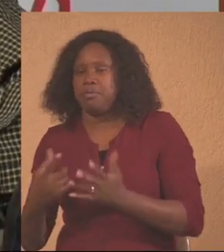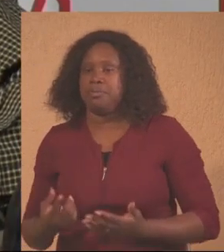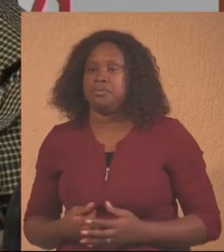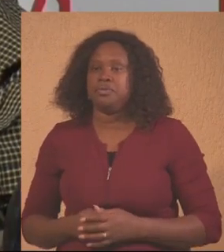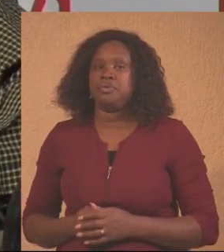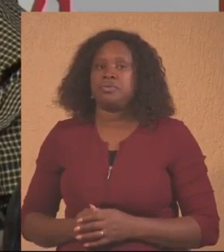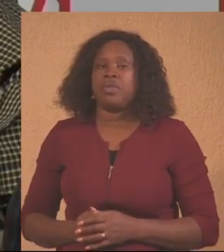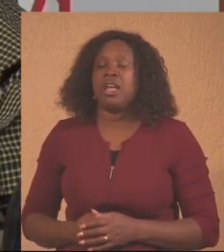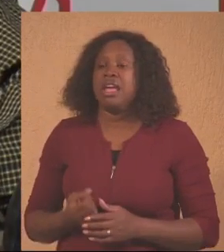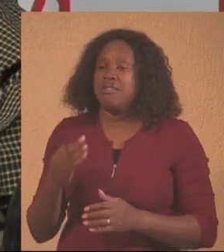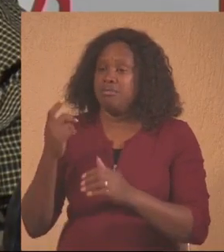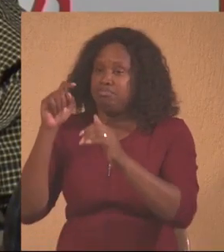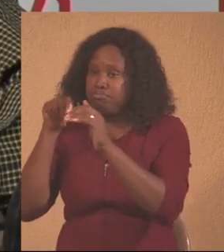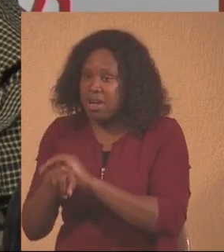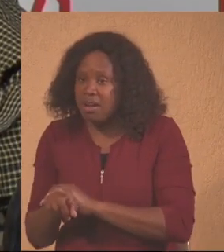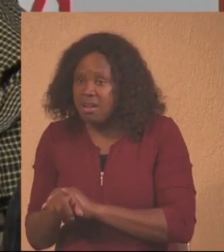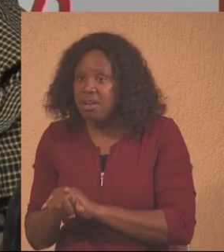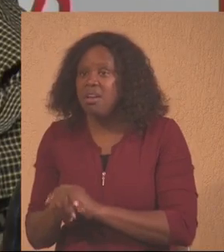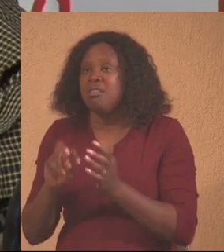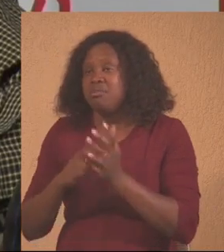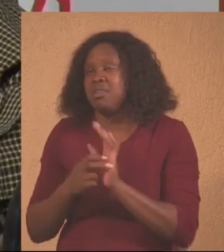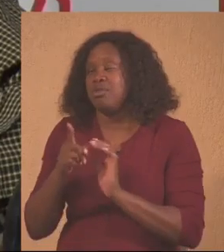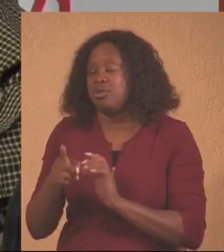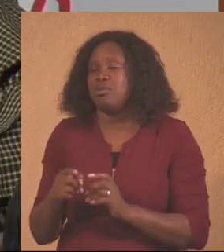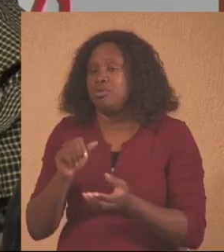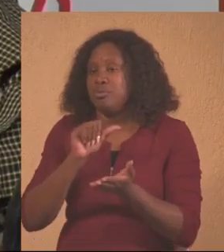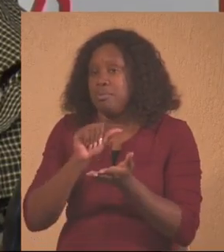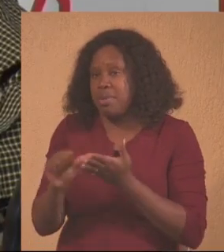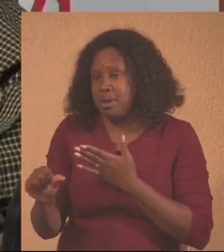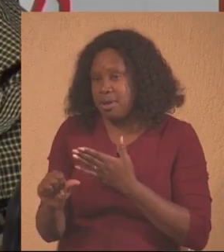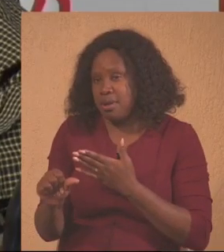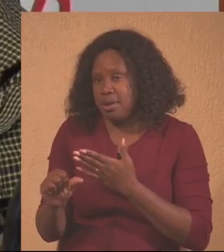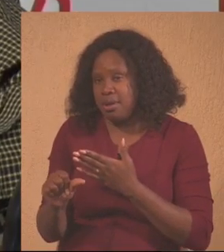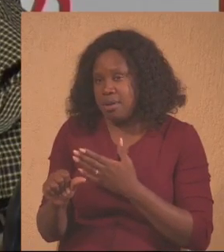you will be charged an amount not less than